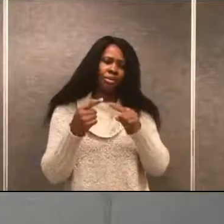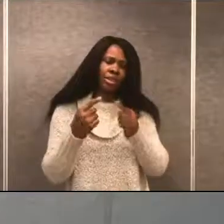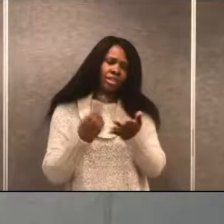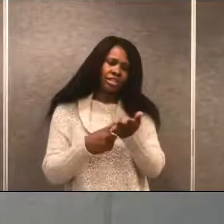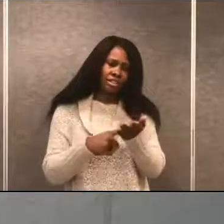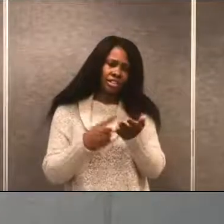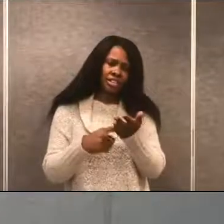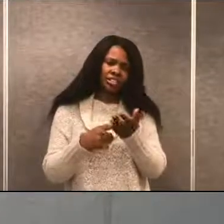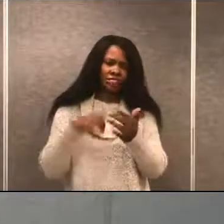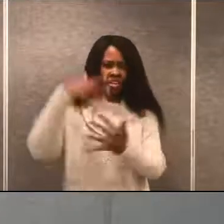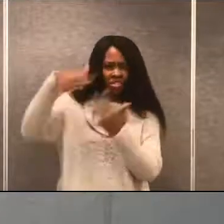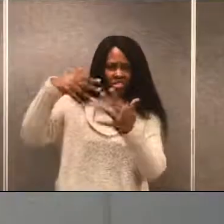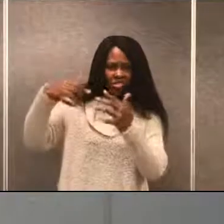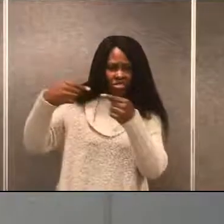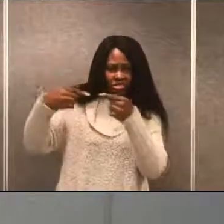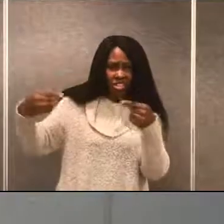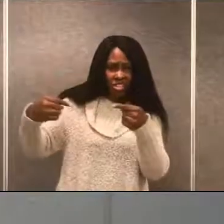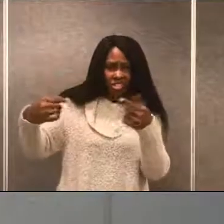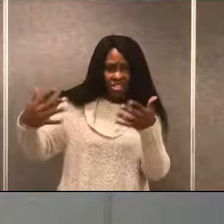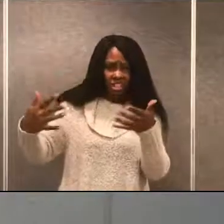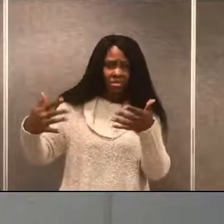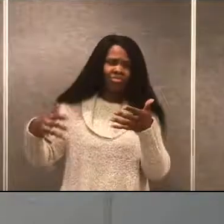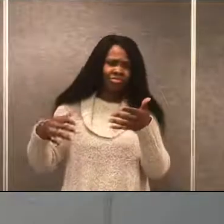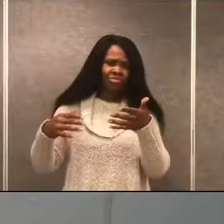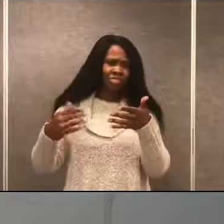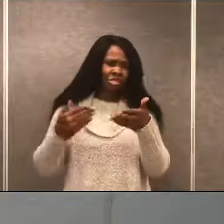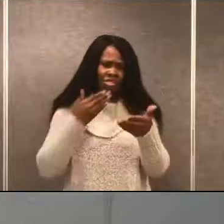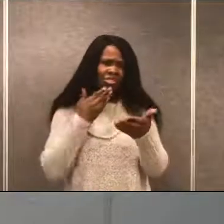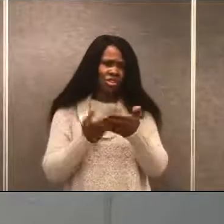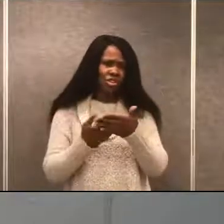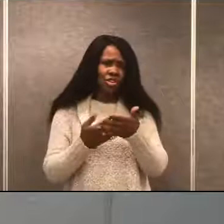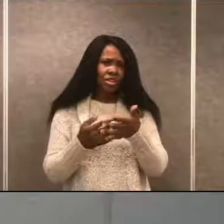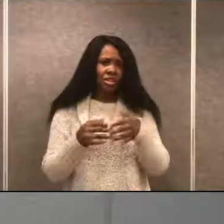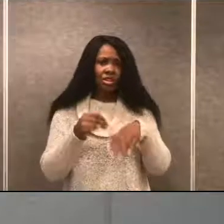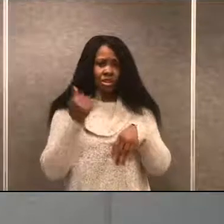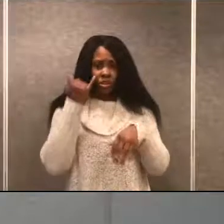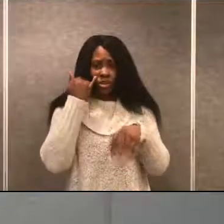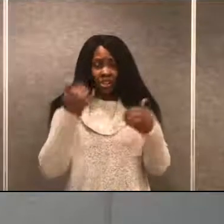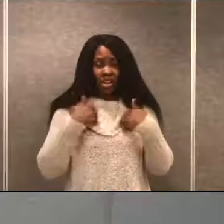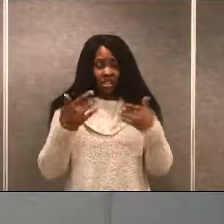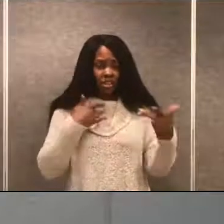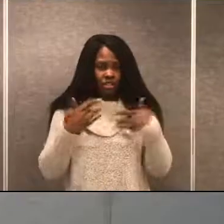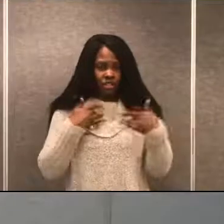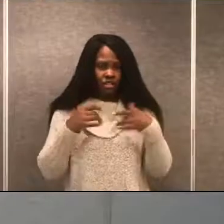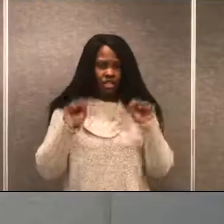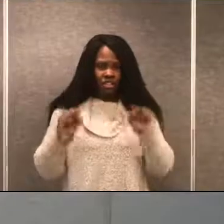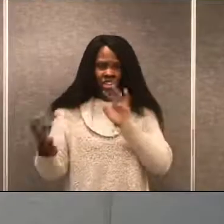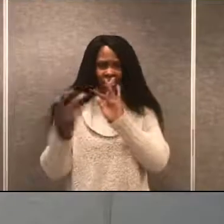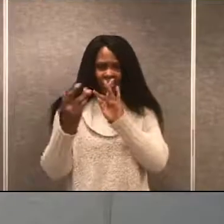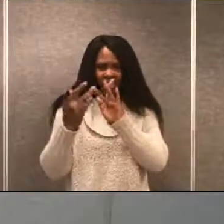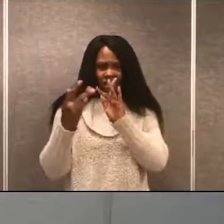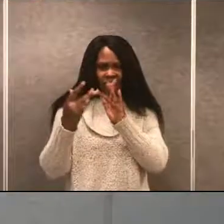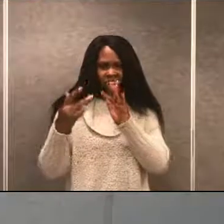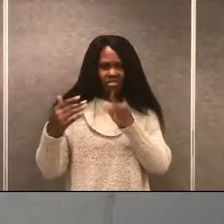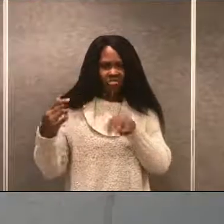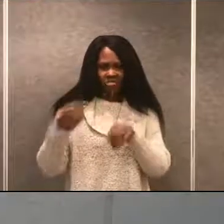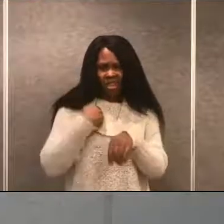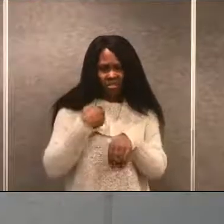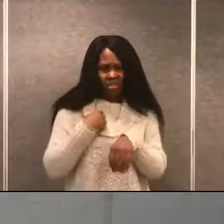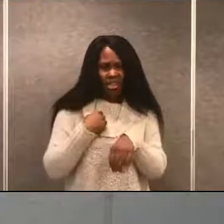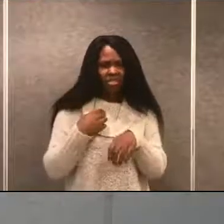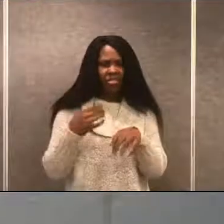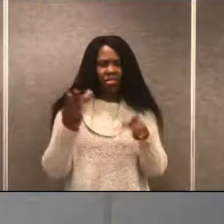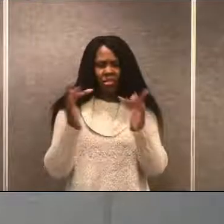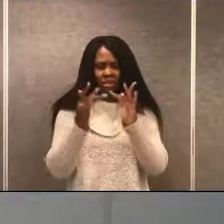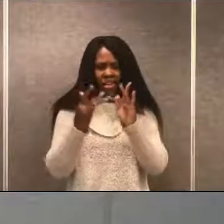If there's a concern, the principal, they can address it with their principal, and their principal can address it to me. Thank you for that. Go ahead, one more. Yeah. One